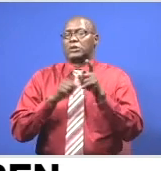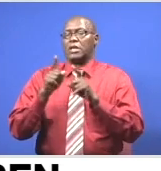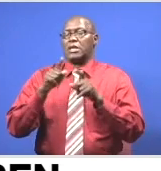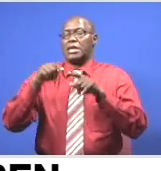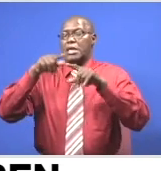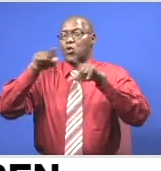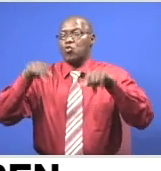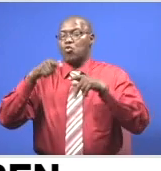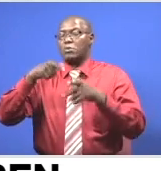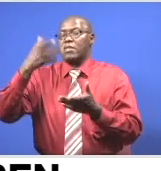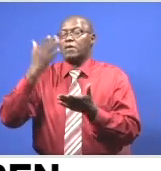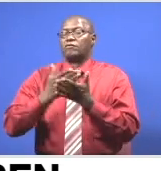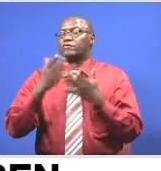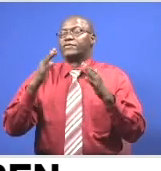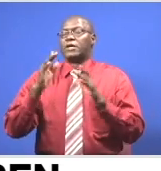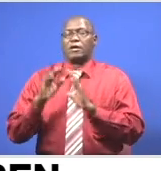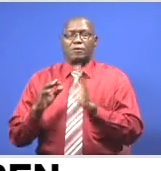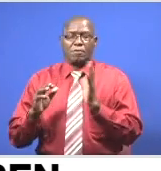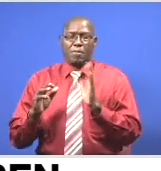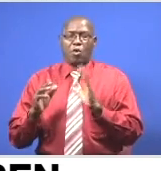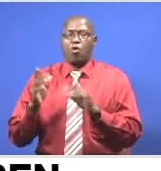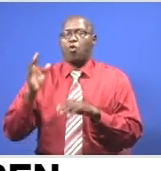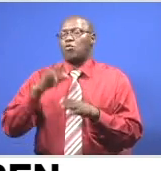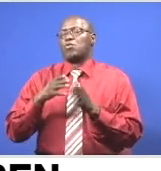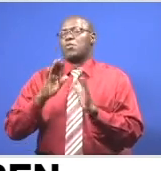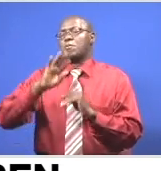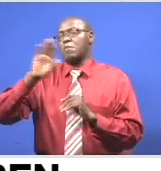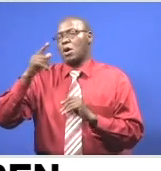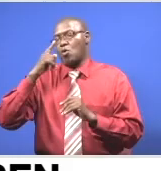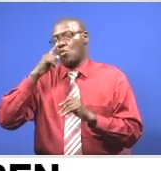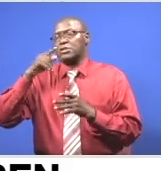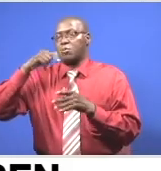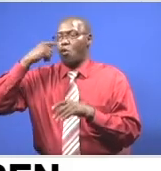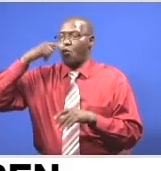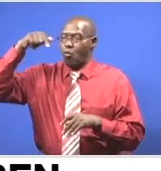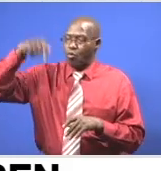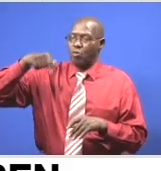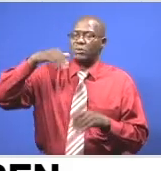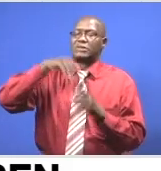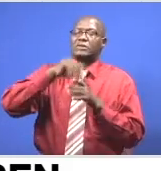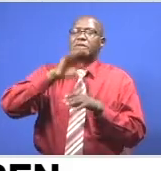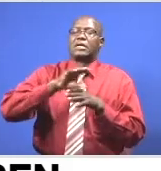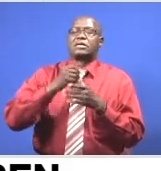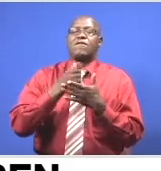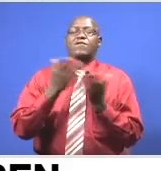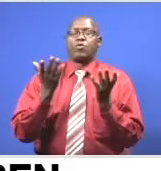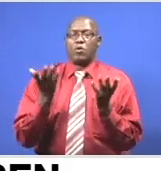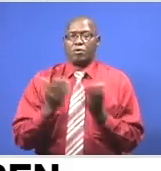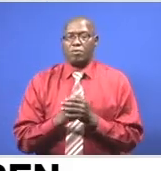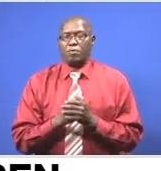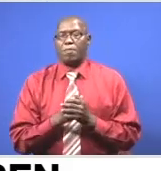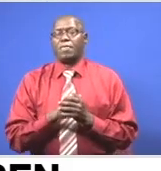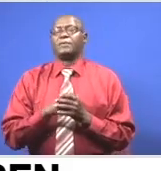goes all the way on the road back home, and even at home, in church, everywhere. For children with either